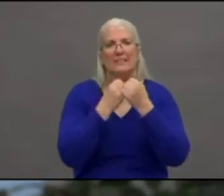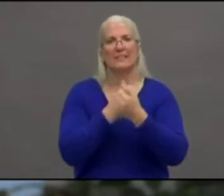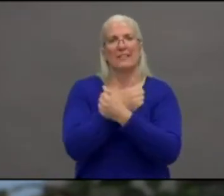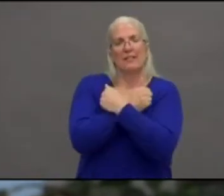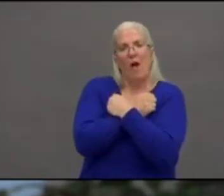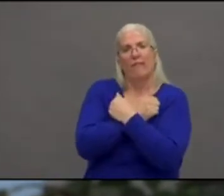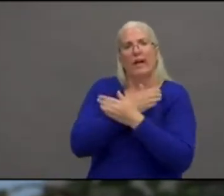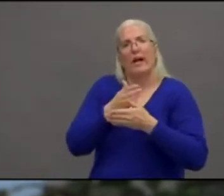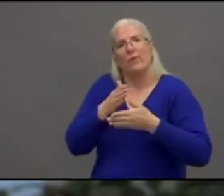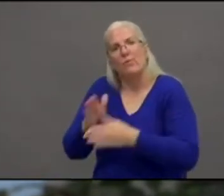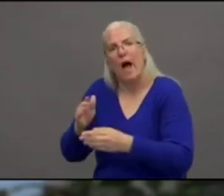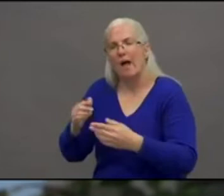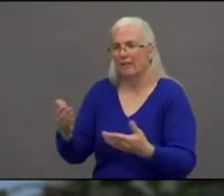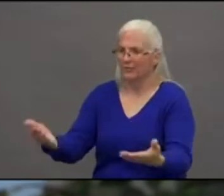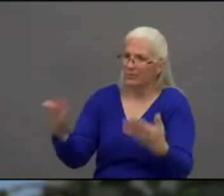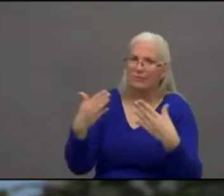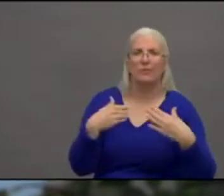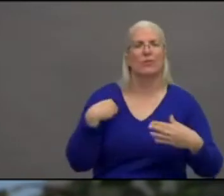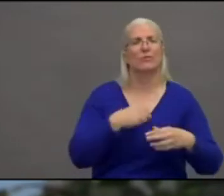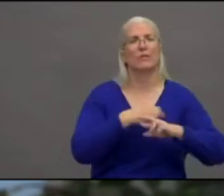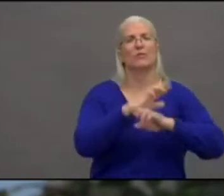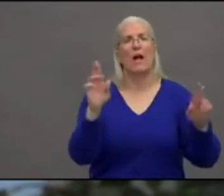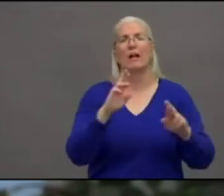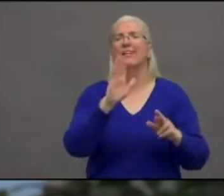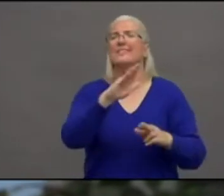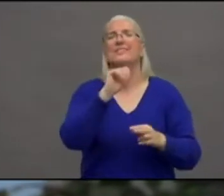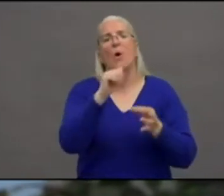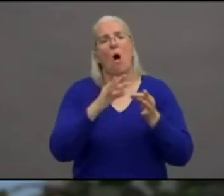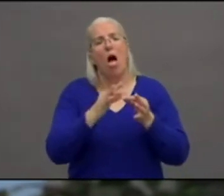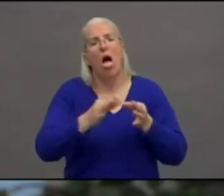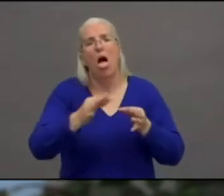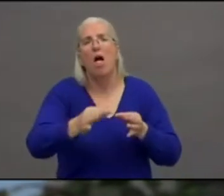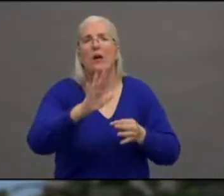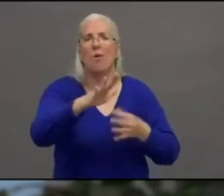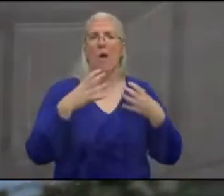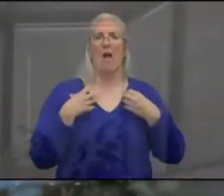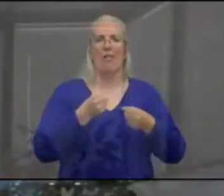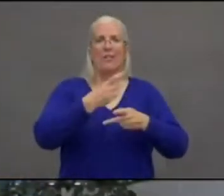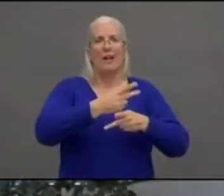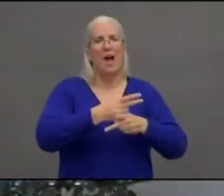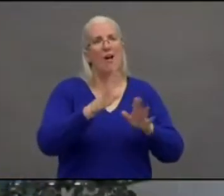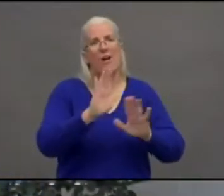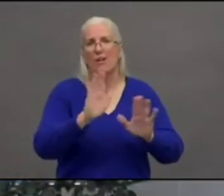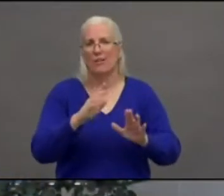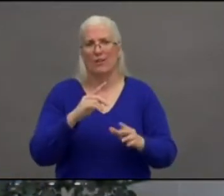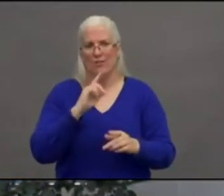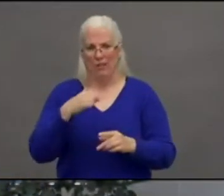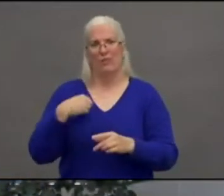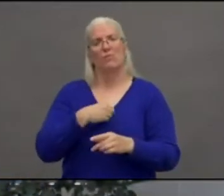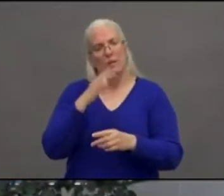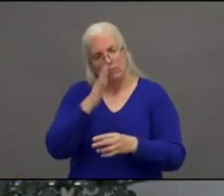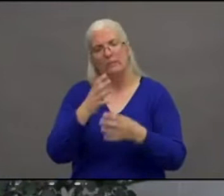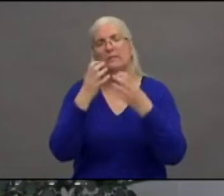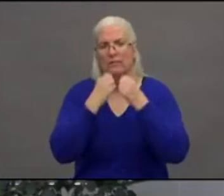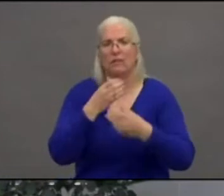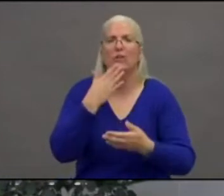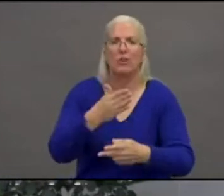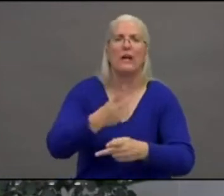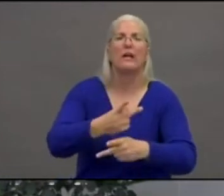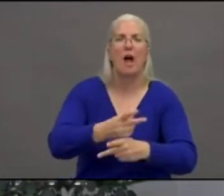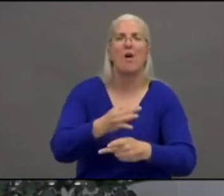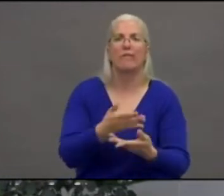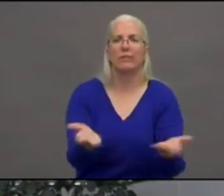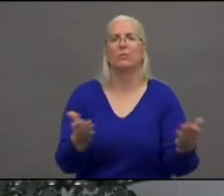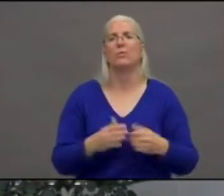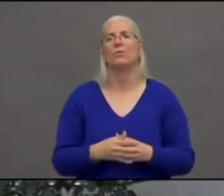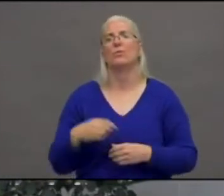of you. Please don't delay your health care. Come on in and see us and we'll take good care of you. Yeah, and we have very strict cleaning and sanitizing